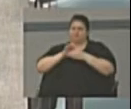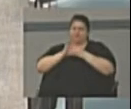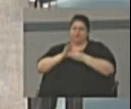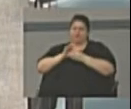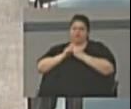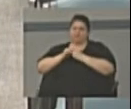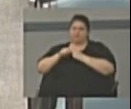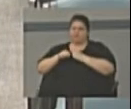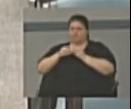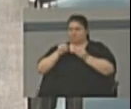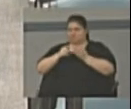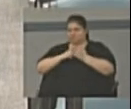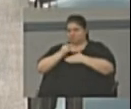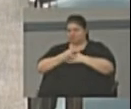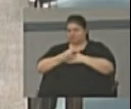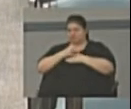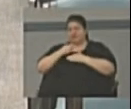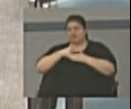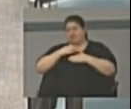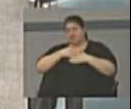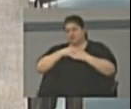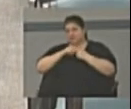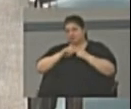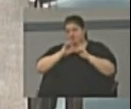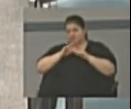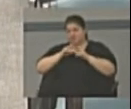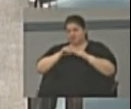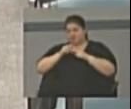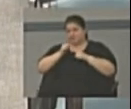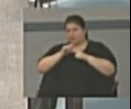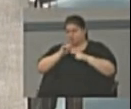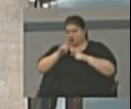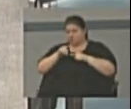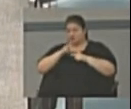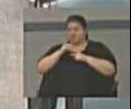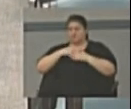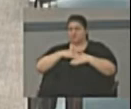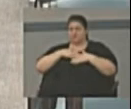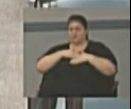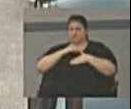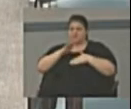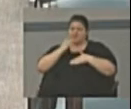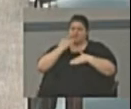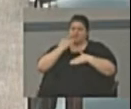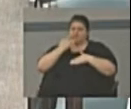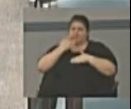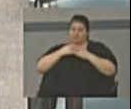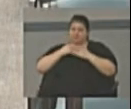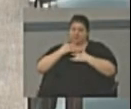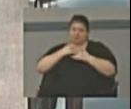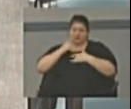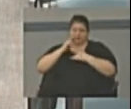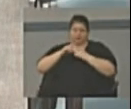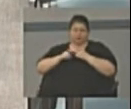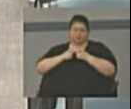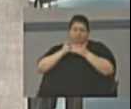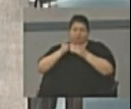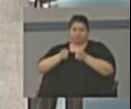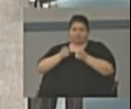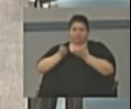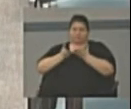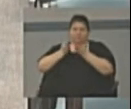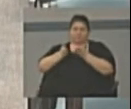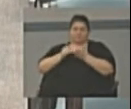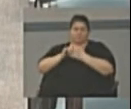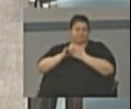project. I'll be happy to respond to any questions you might have and appreciate your favorable consideration to introduce the